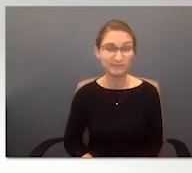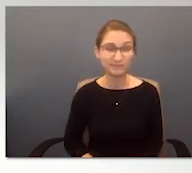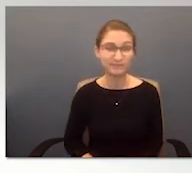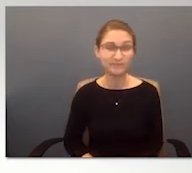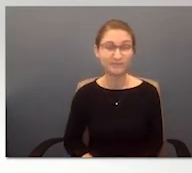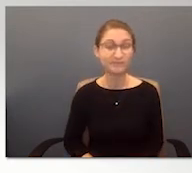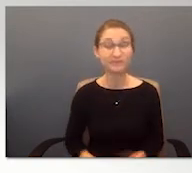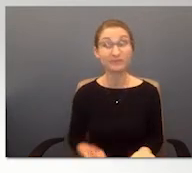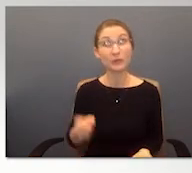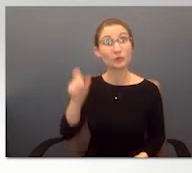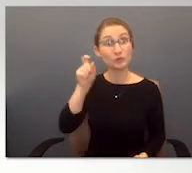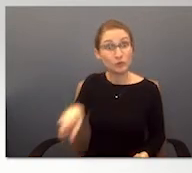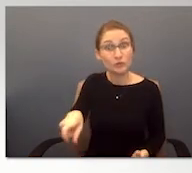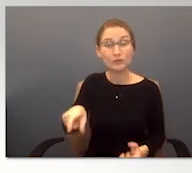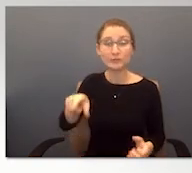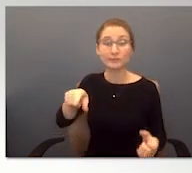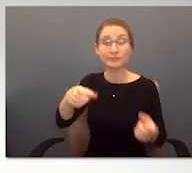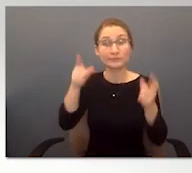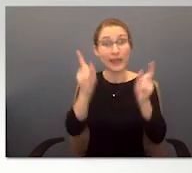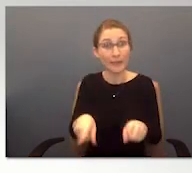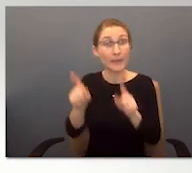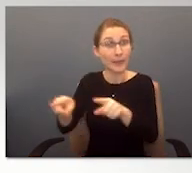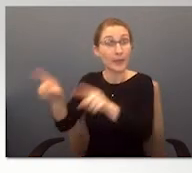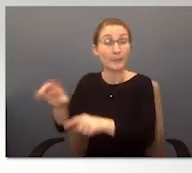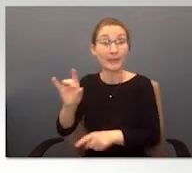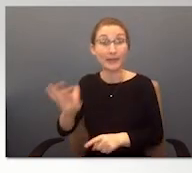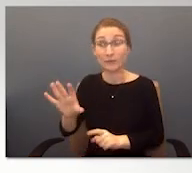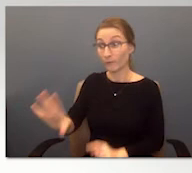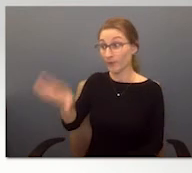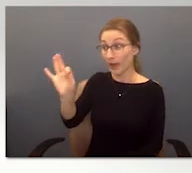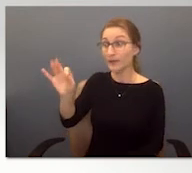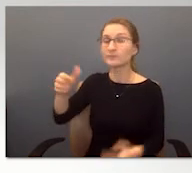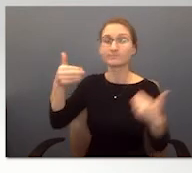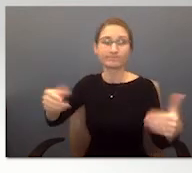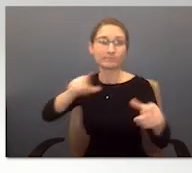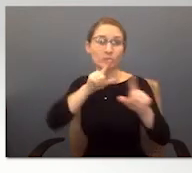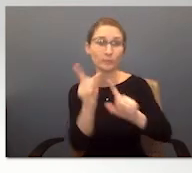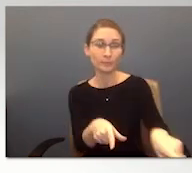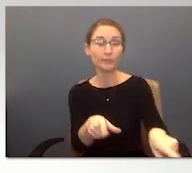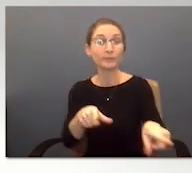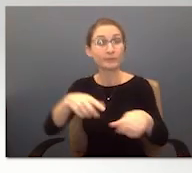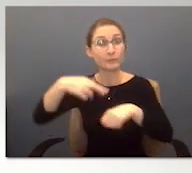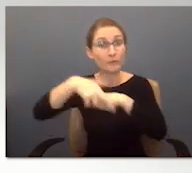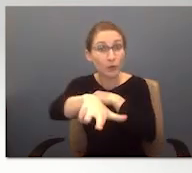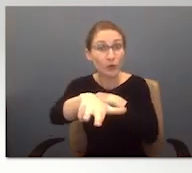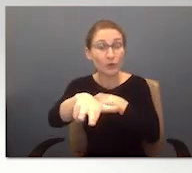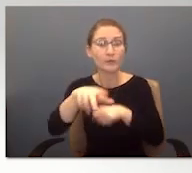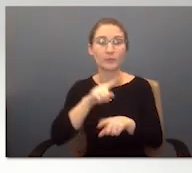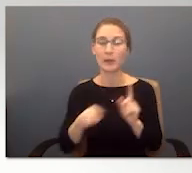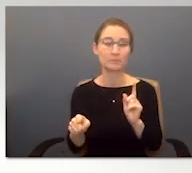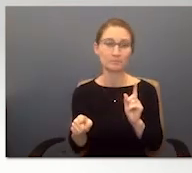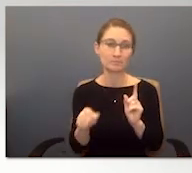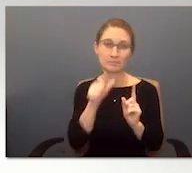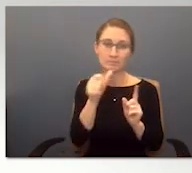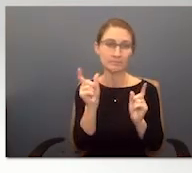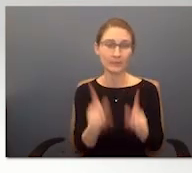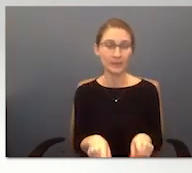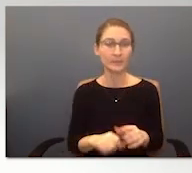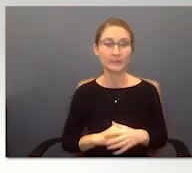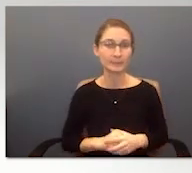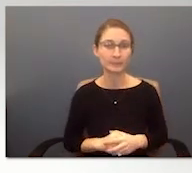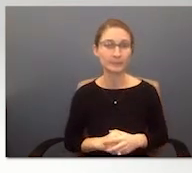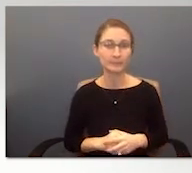1,400 NAS diagnosed babies each year, and at the most recent year that we have data, only about 400